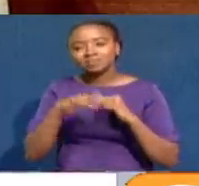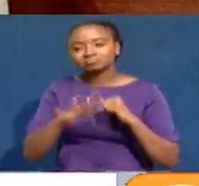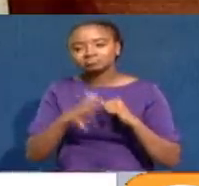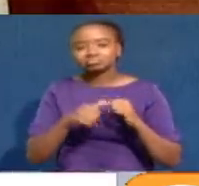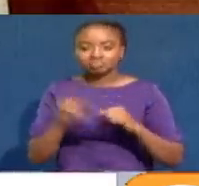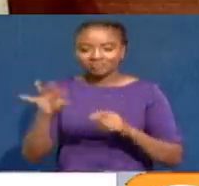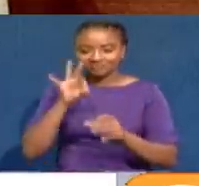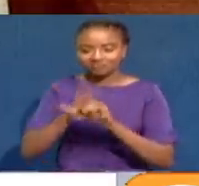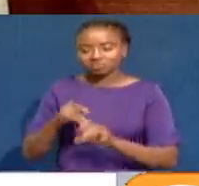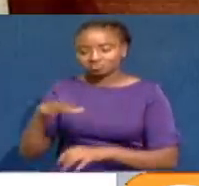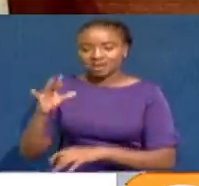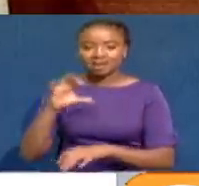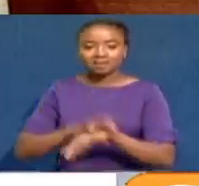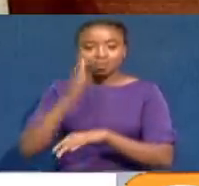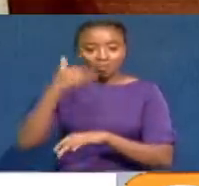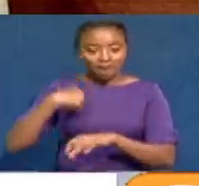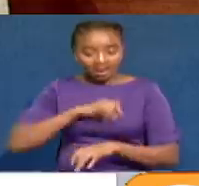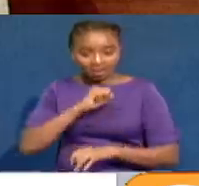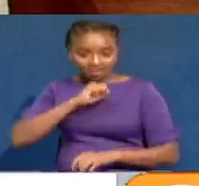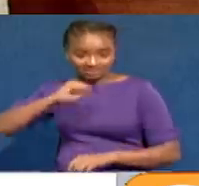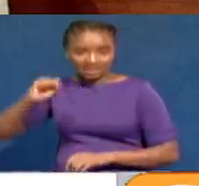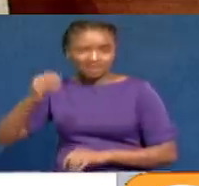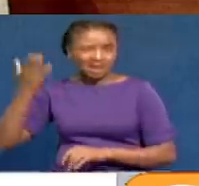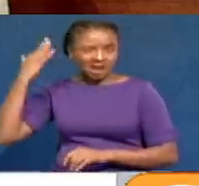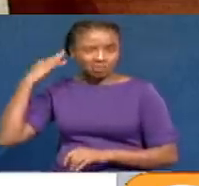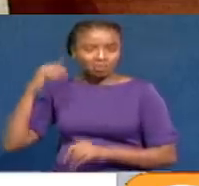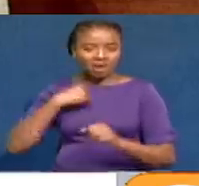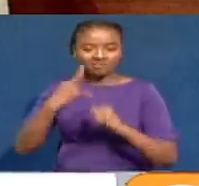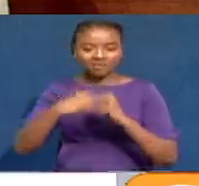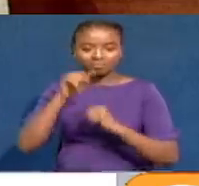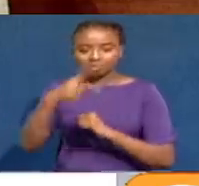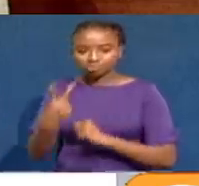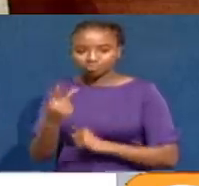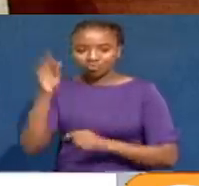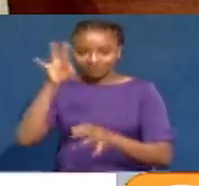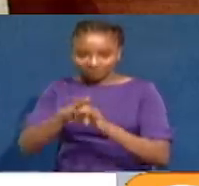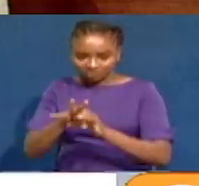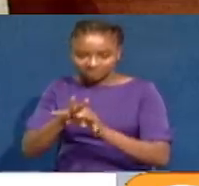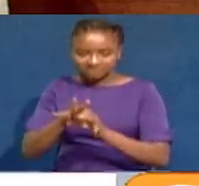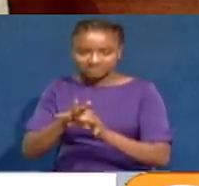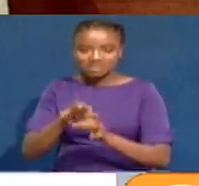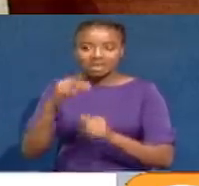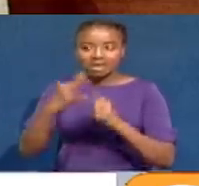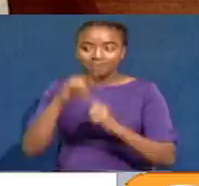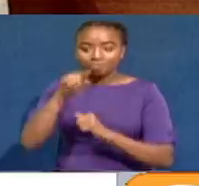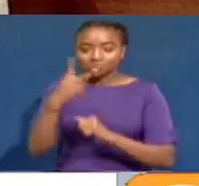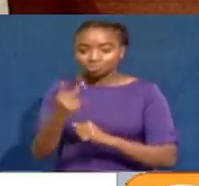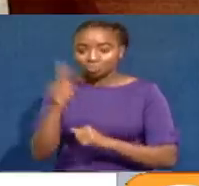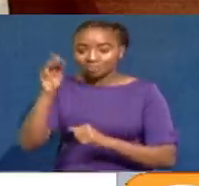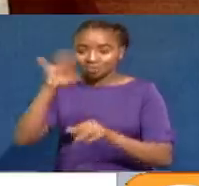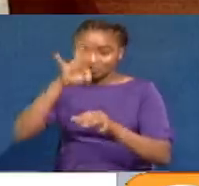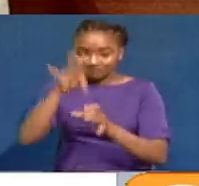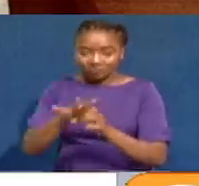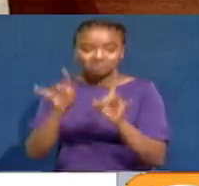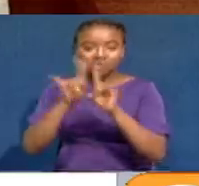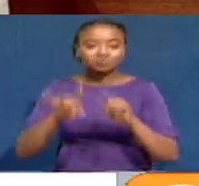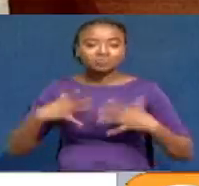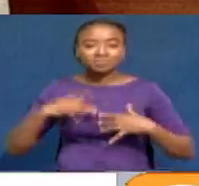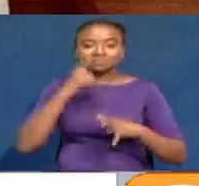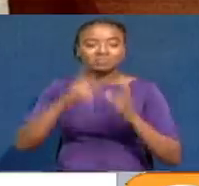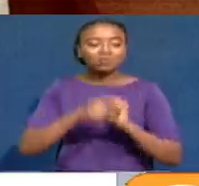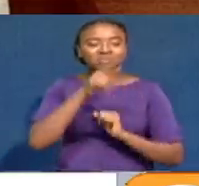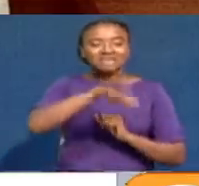million votes. Our side then had around 8.2 million votes. You know, people keep saying he's climbing